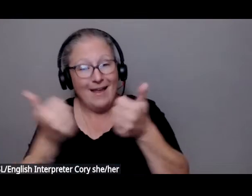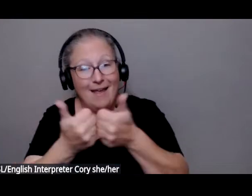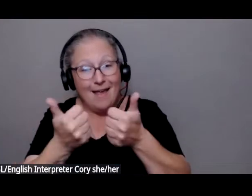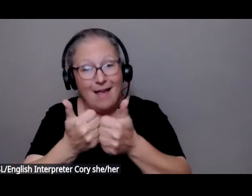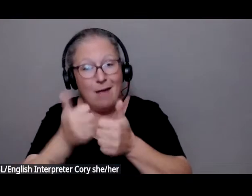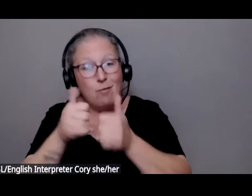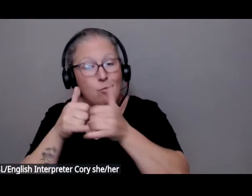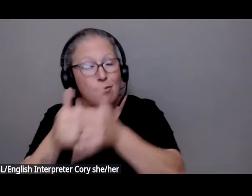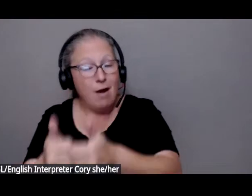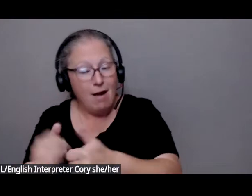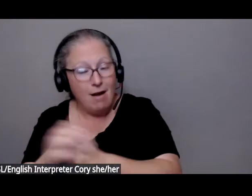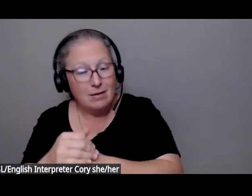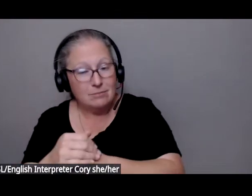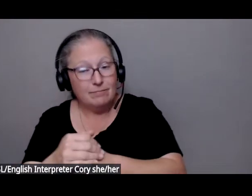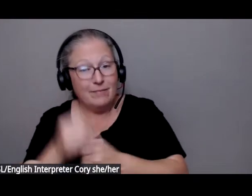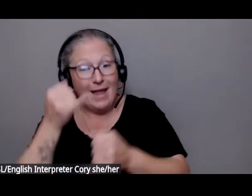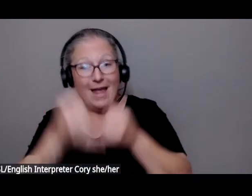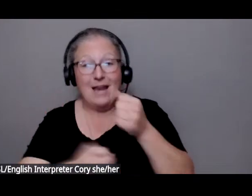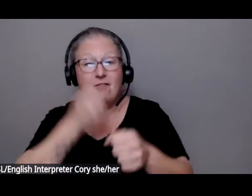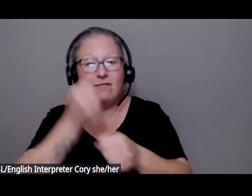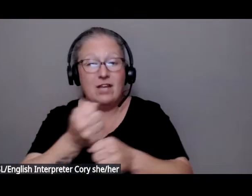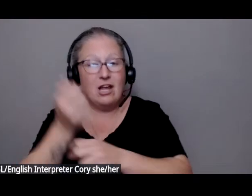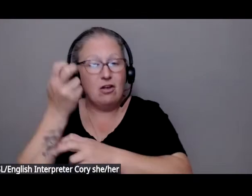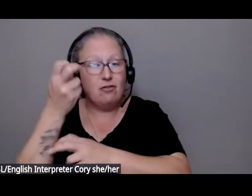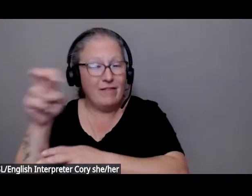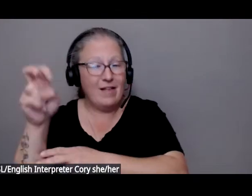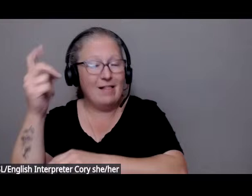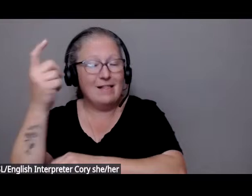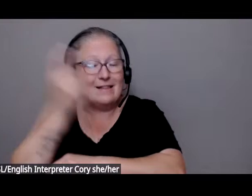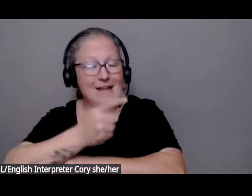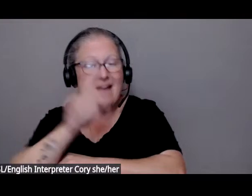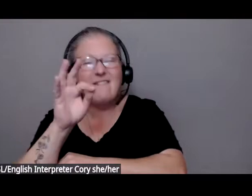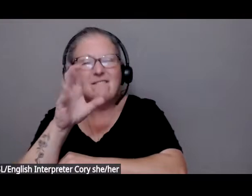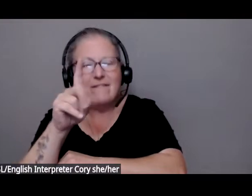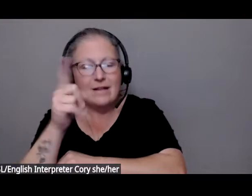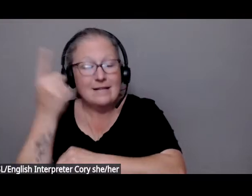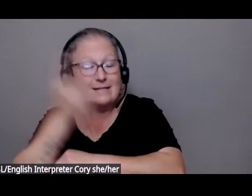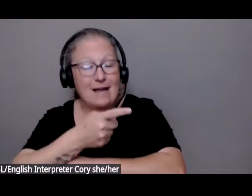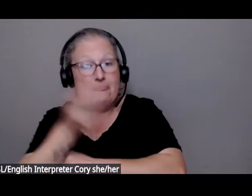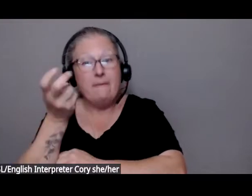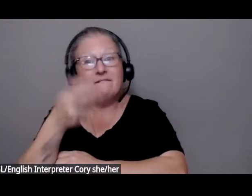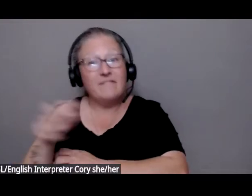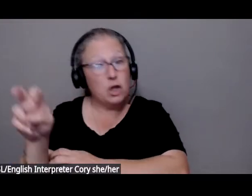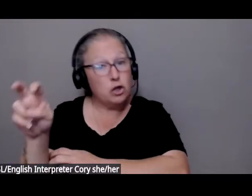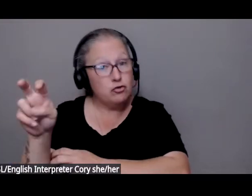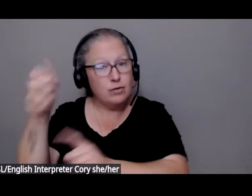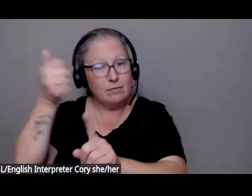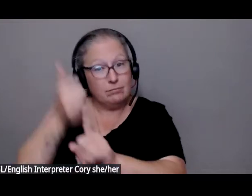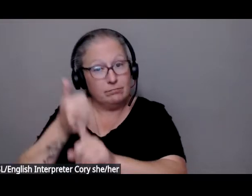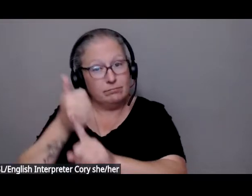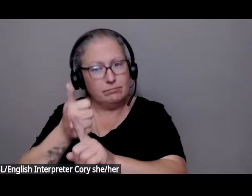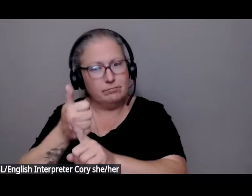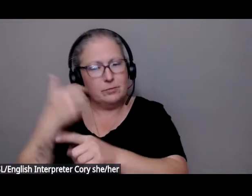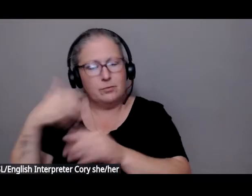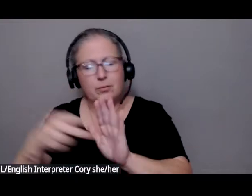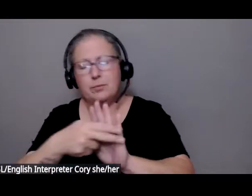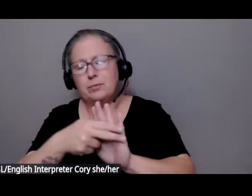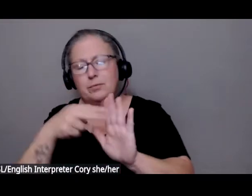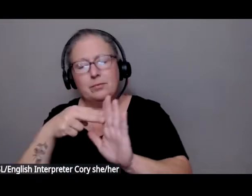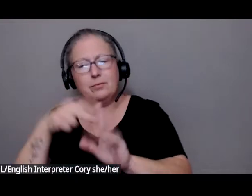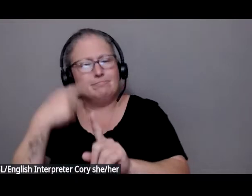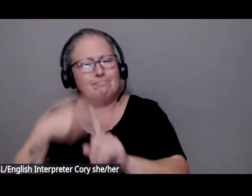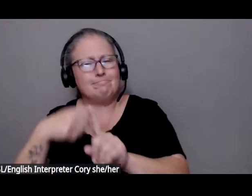prizes, and an end-of-year field day. Our field trips, however, are one of the highlights of the